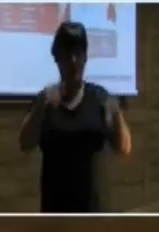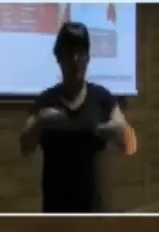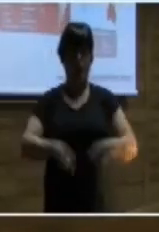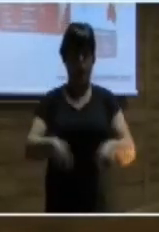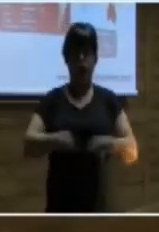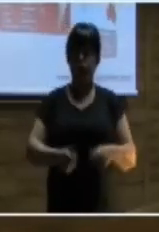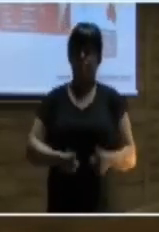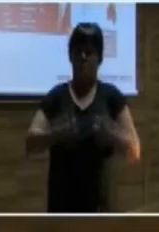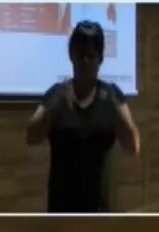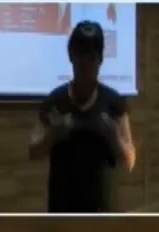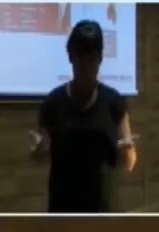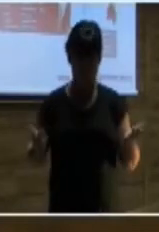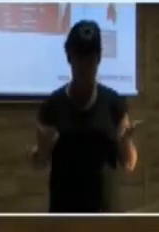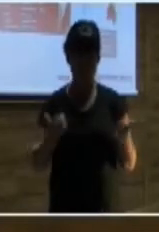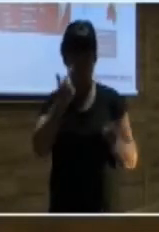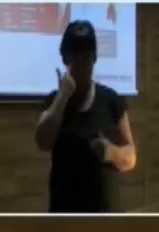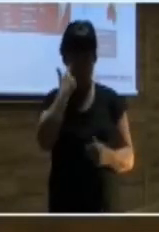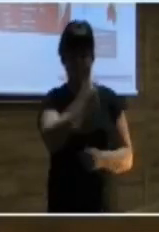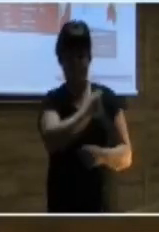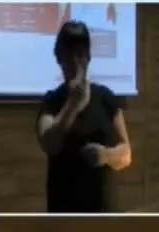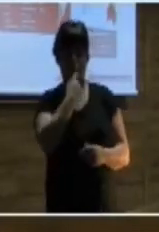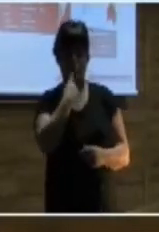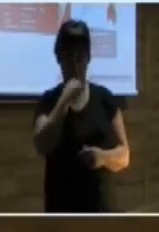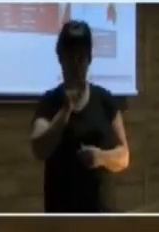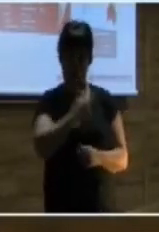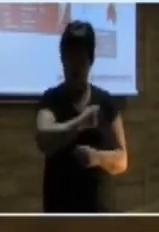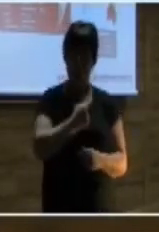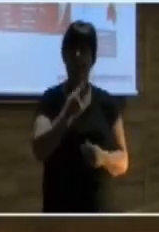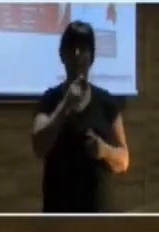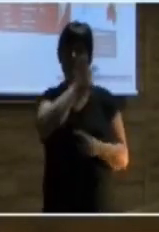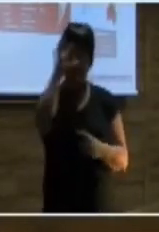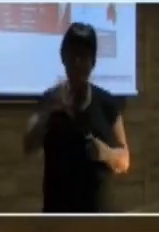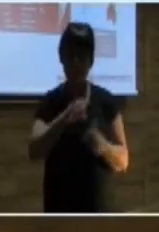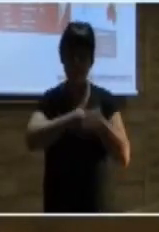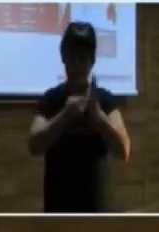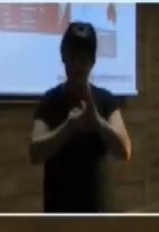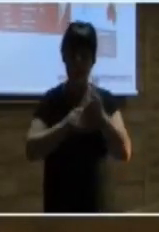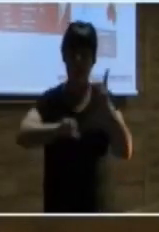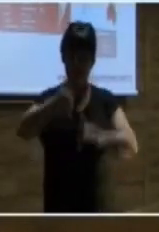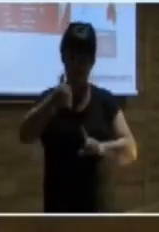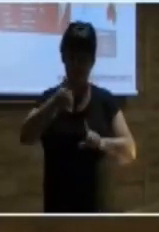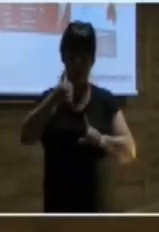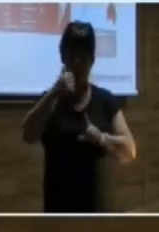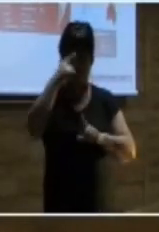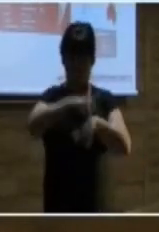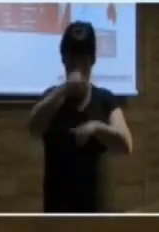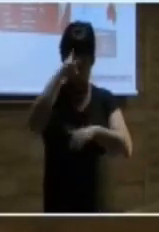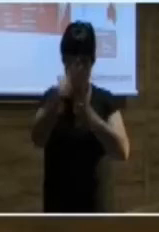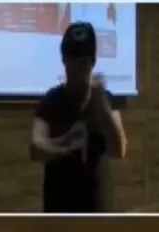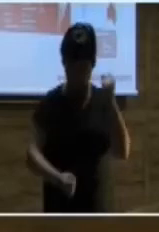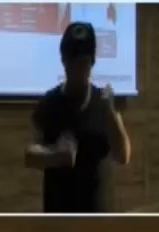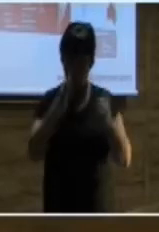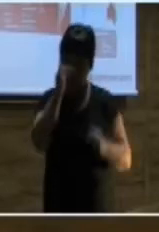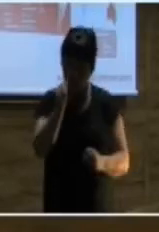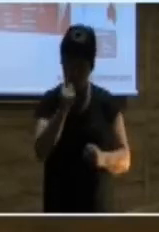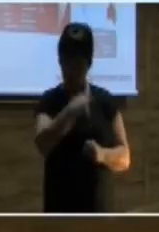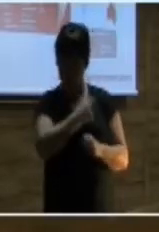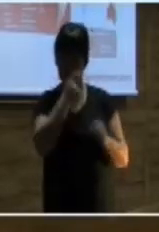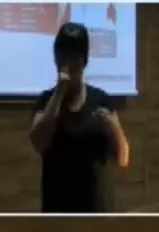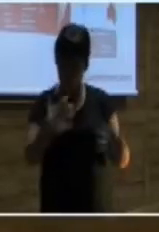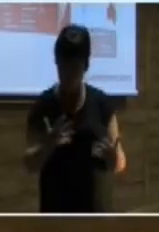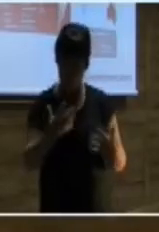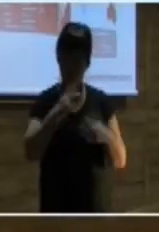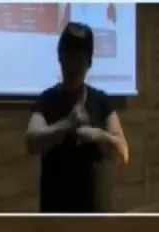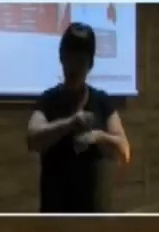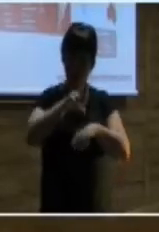red all the countries that have a national dementia plan, and are being updated as we speak. Australia was the first country in the world to have a